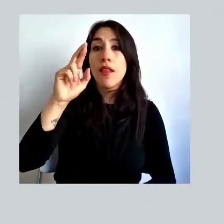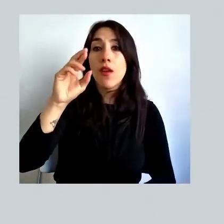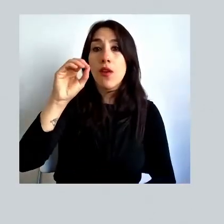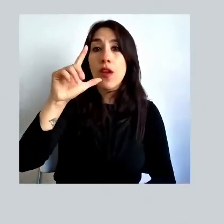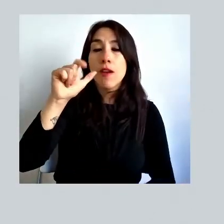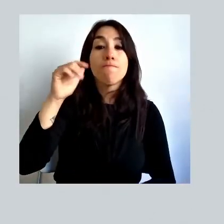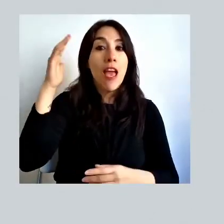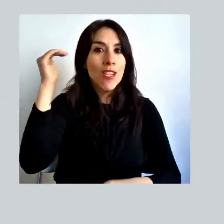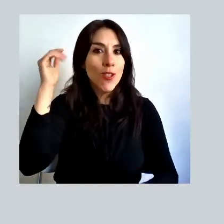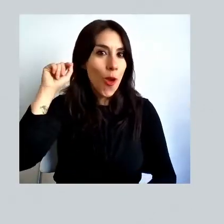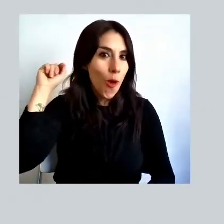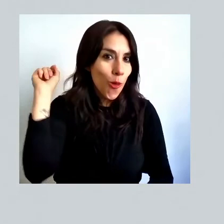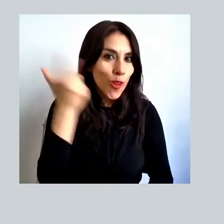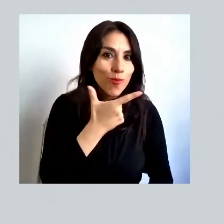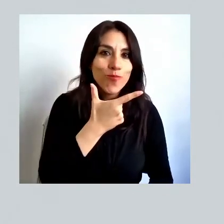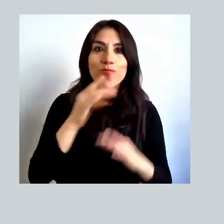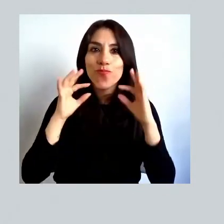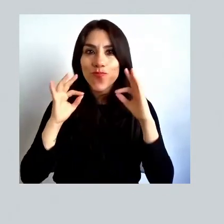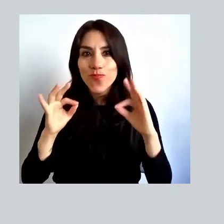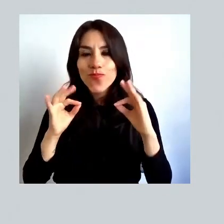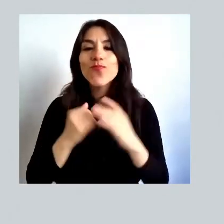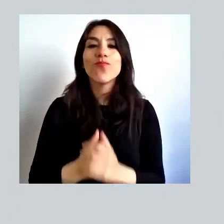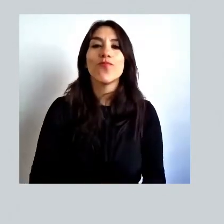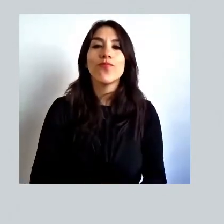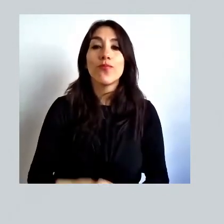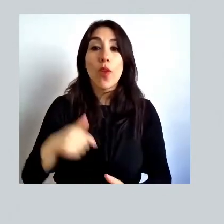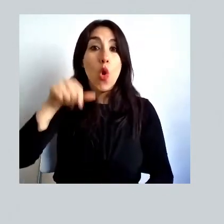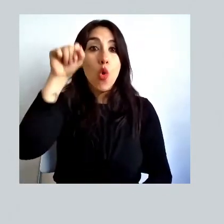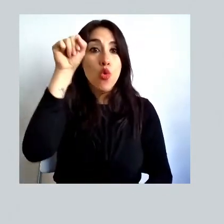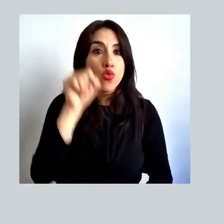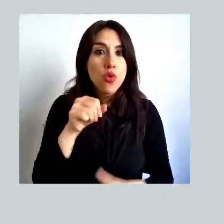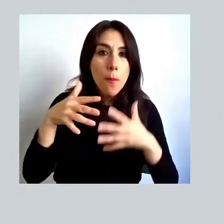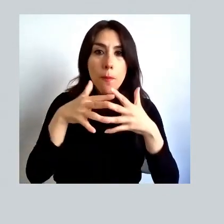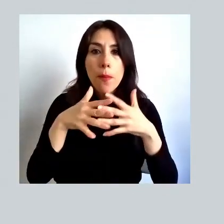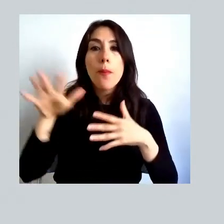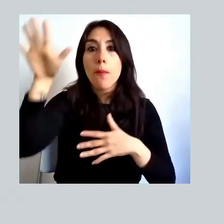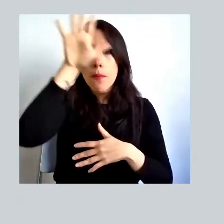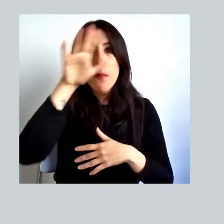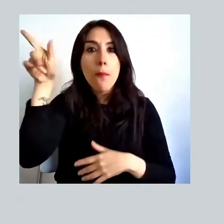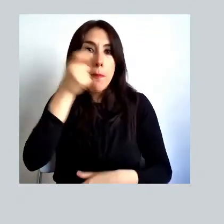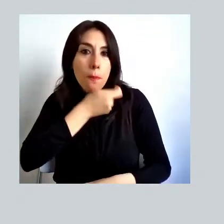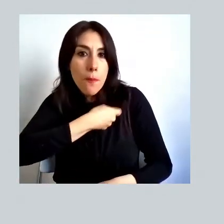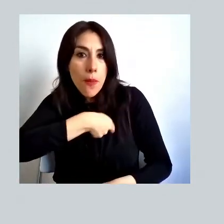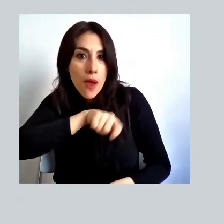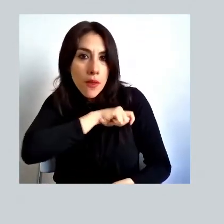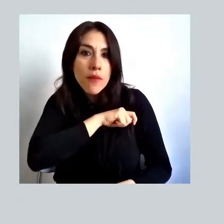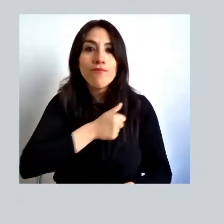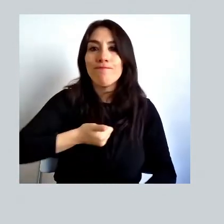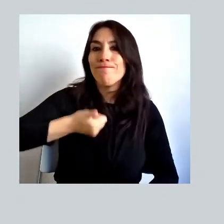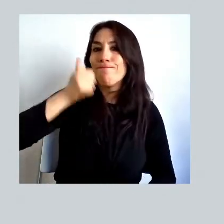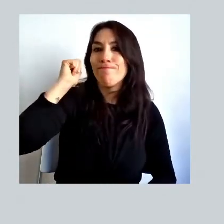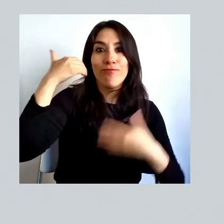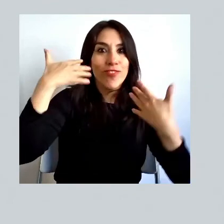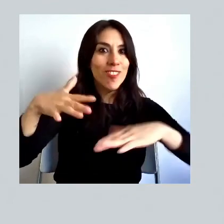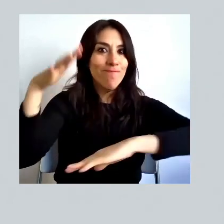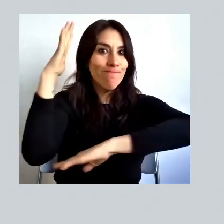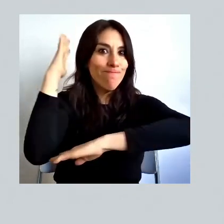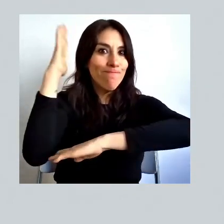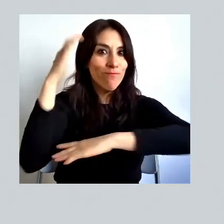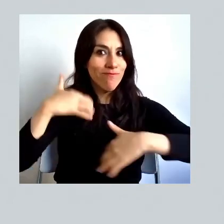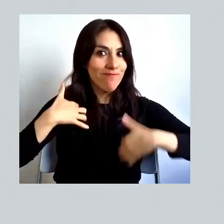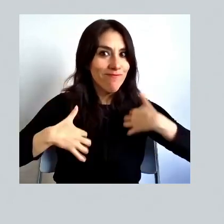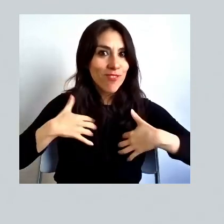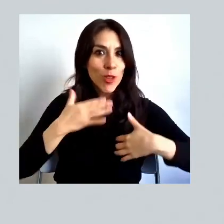the Zero Project Conference for Latin America and the Spanish-speaking world, employment and ICTs. Yesterday